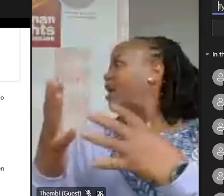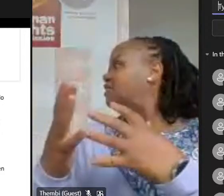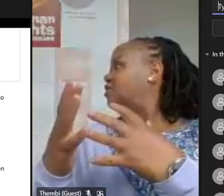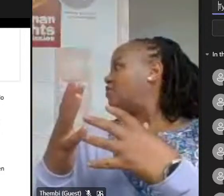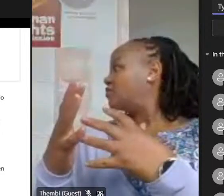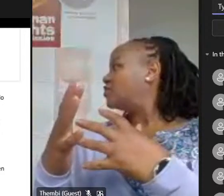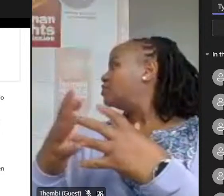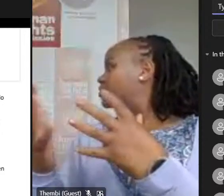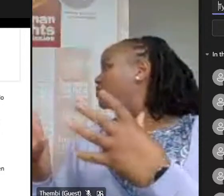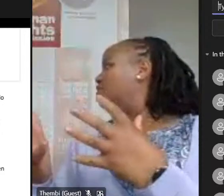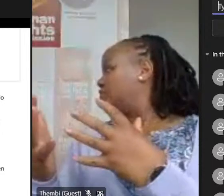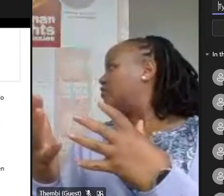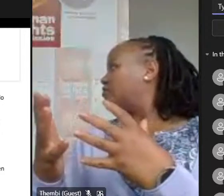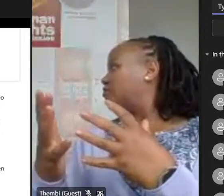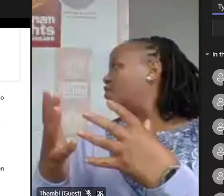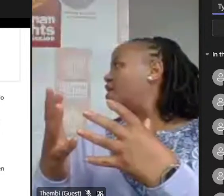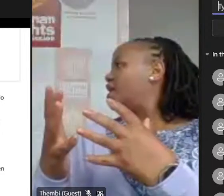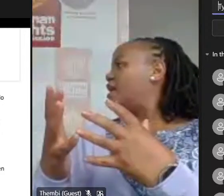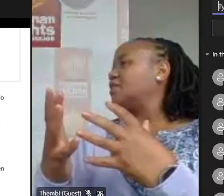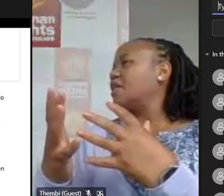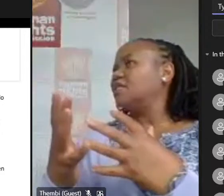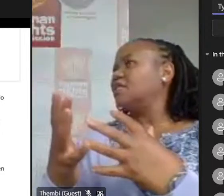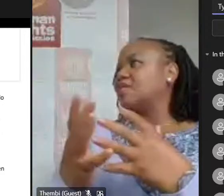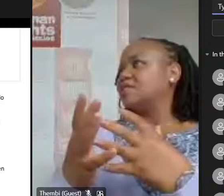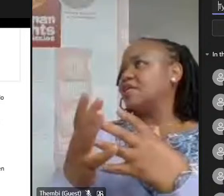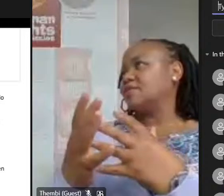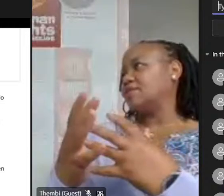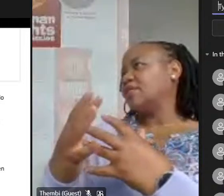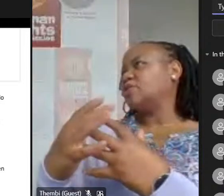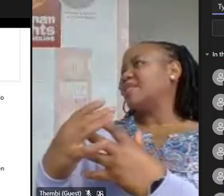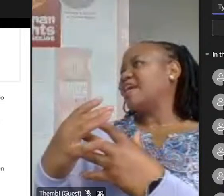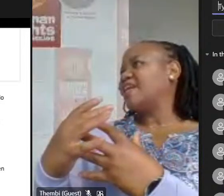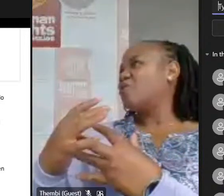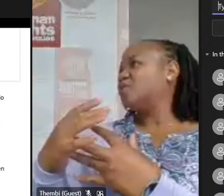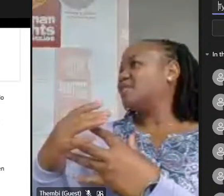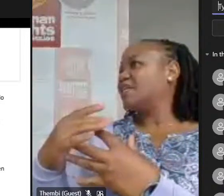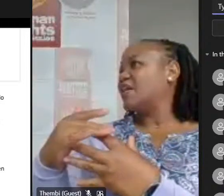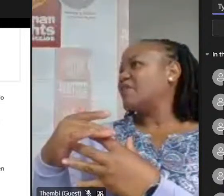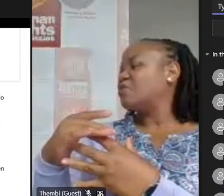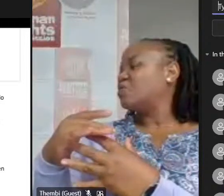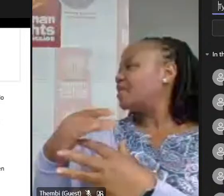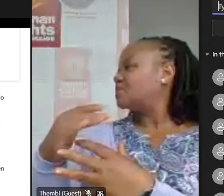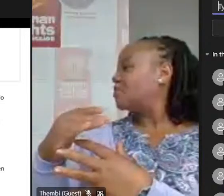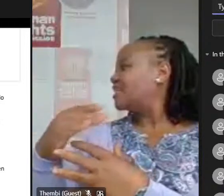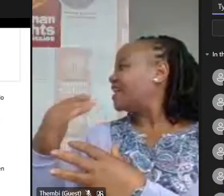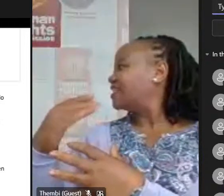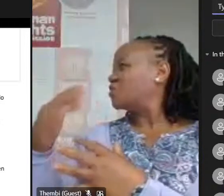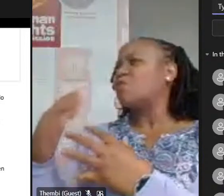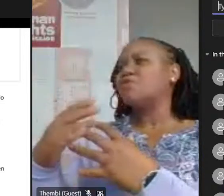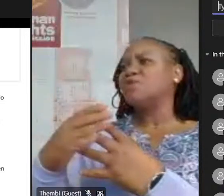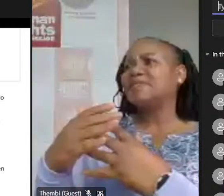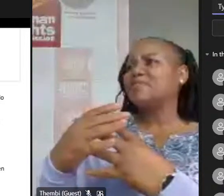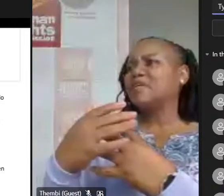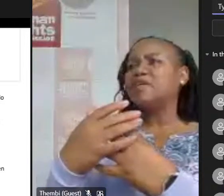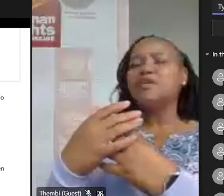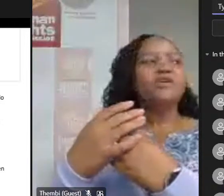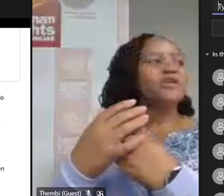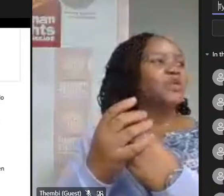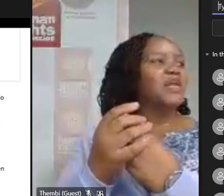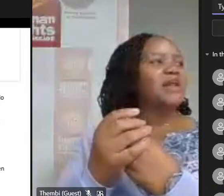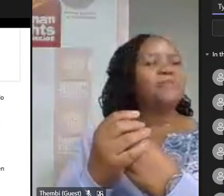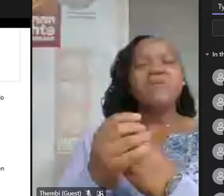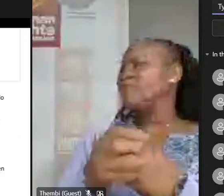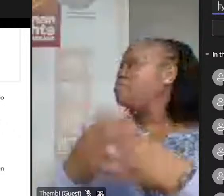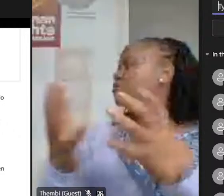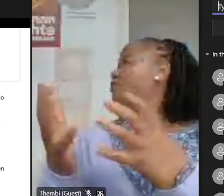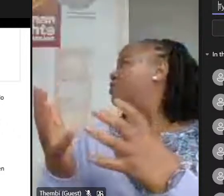whole idea of school uniform. And so they are now using, I don't know whether it's called kente cloth or something, to